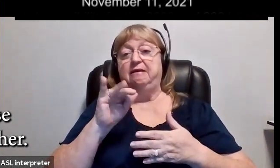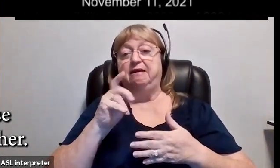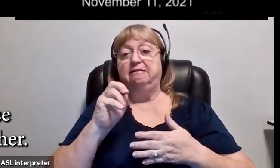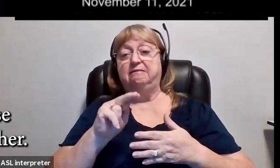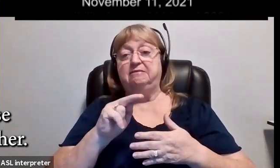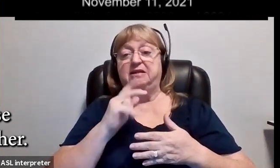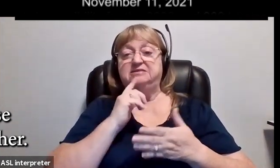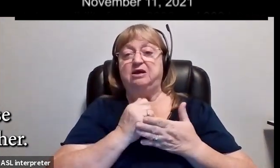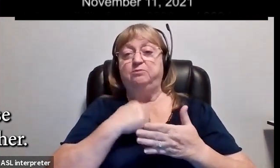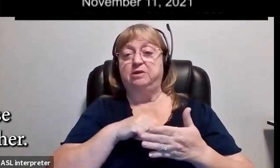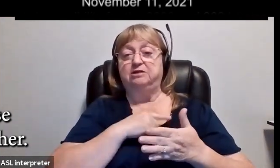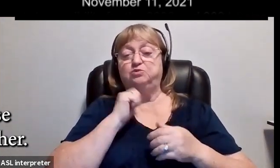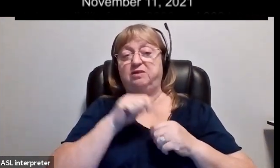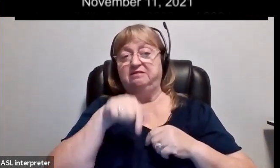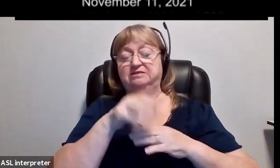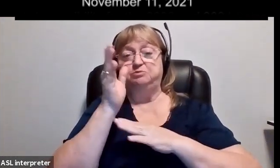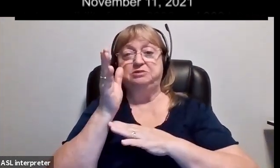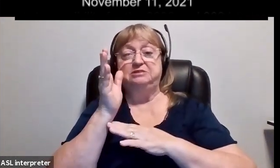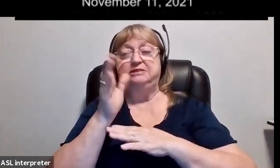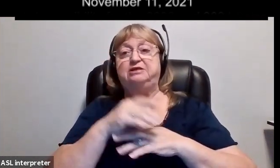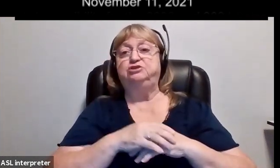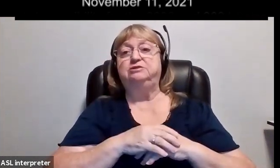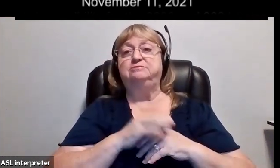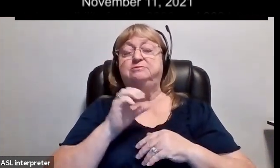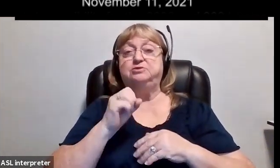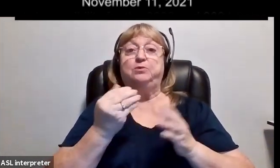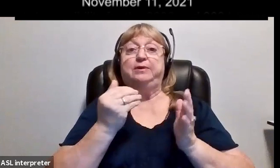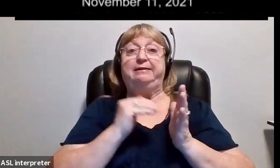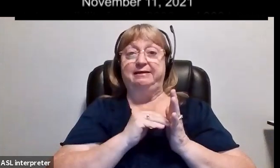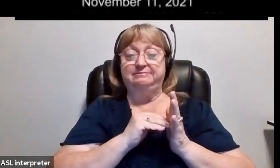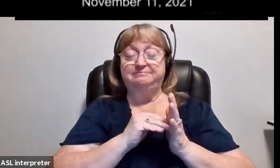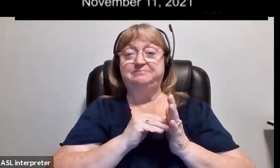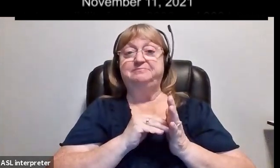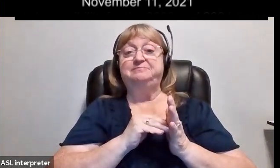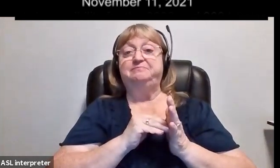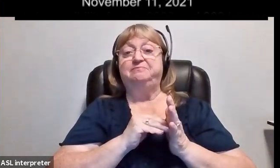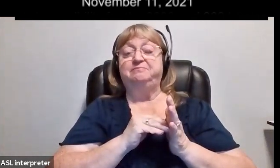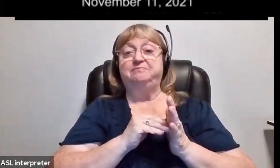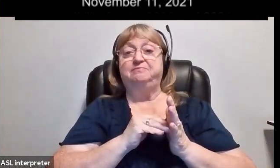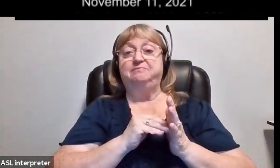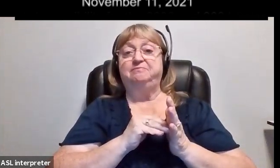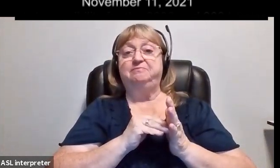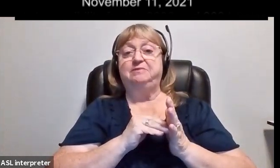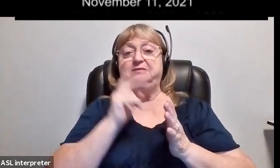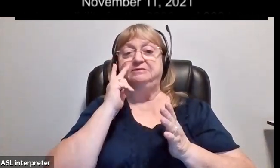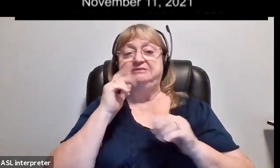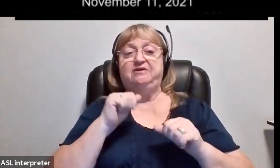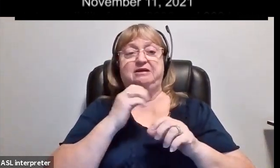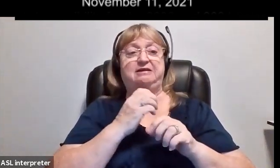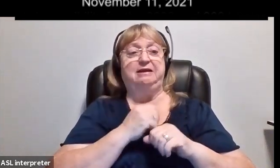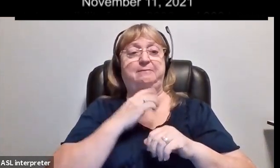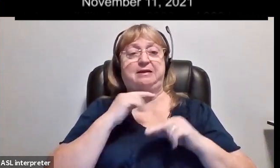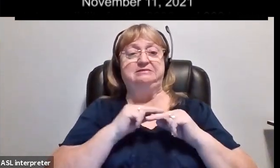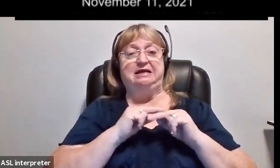this presentation together. So again, let's see if I can get my slides to